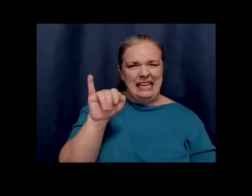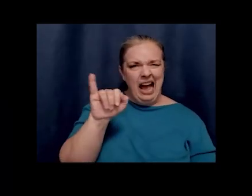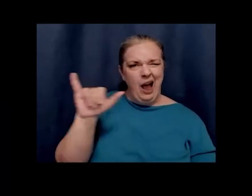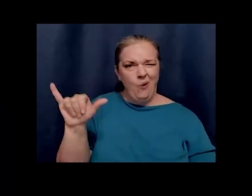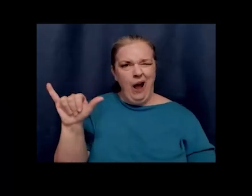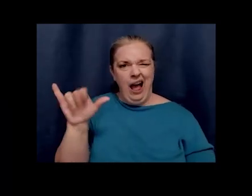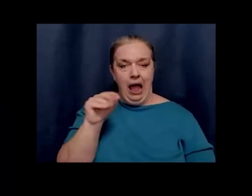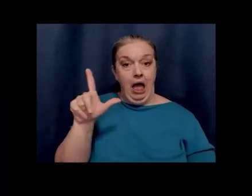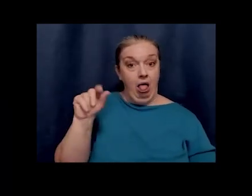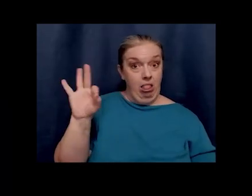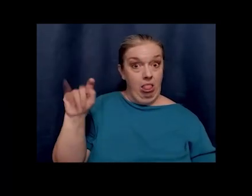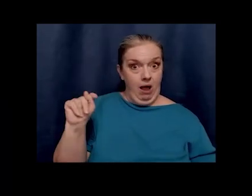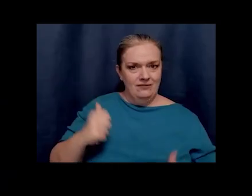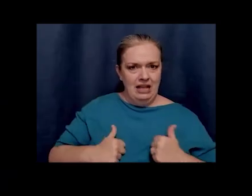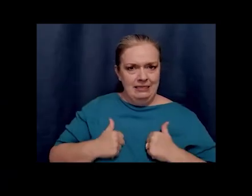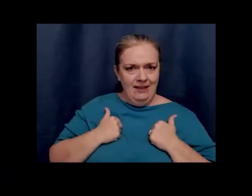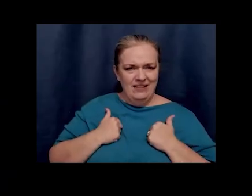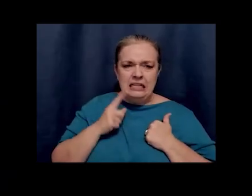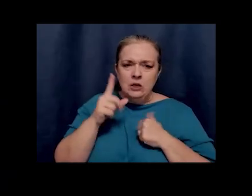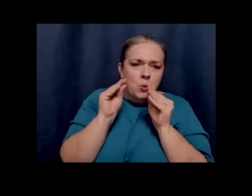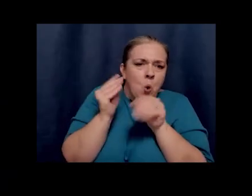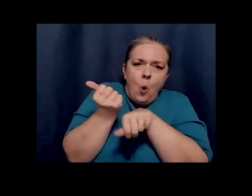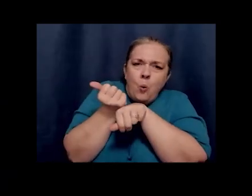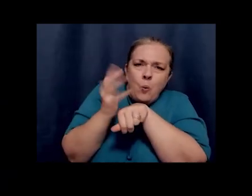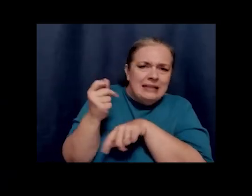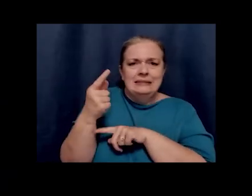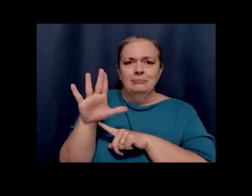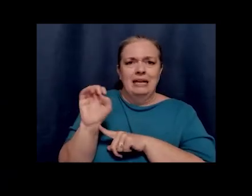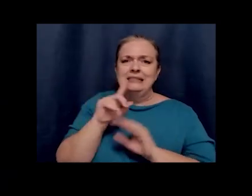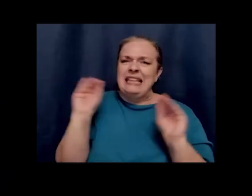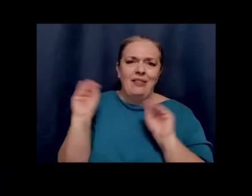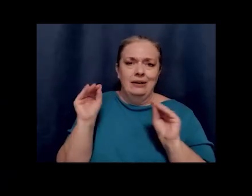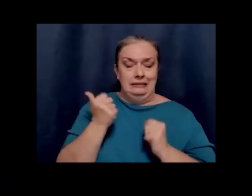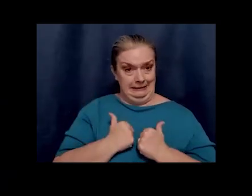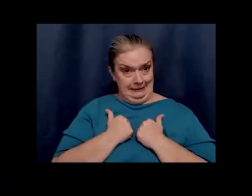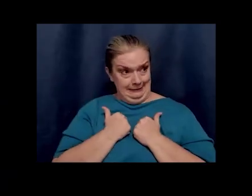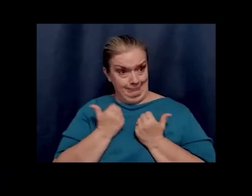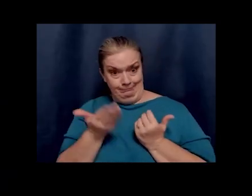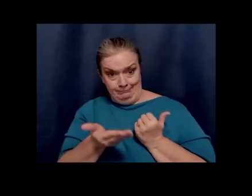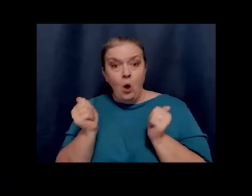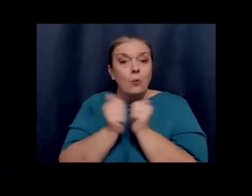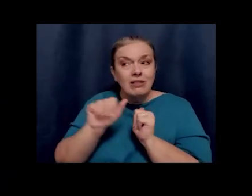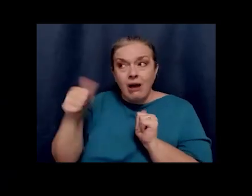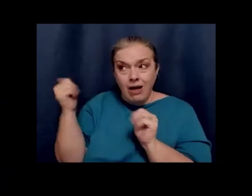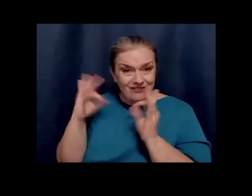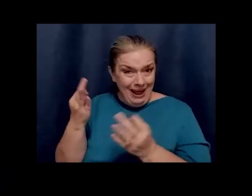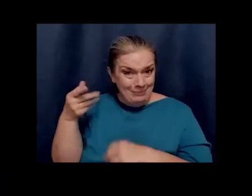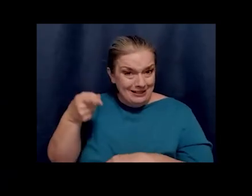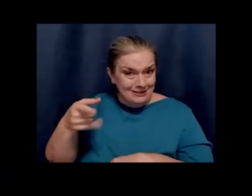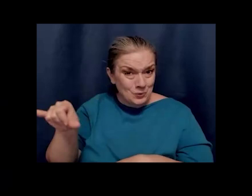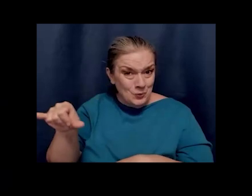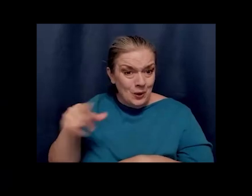loft living. Literally no space is wasted. He lived here with other family, and he made